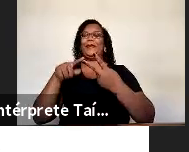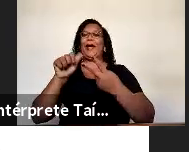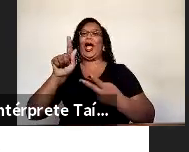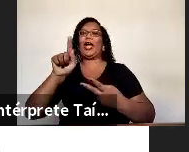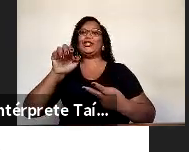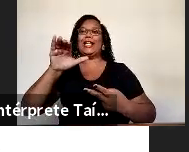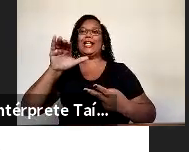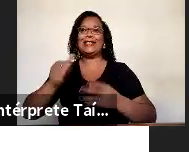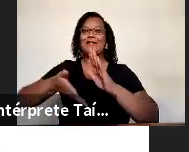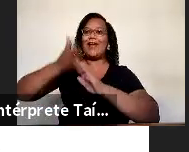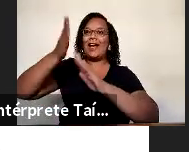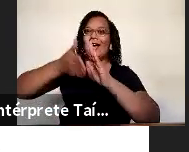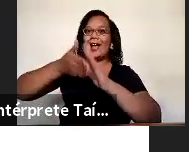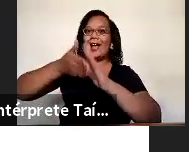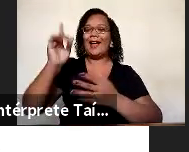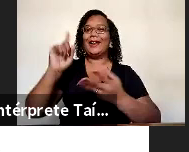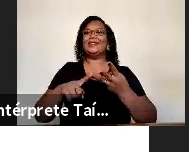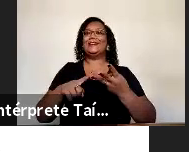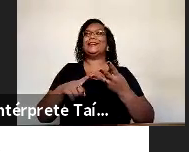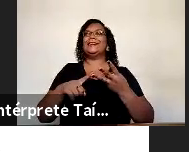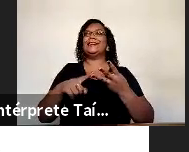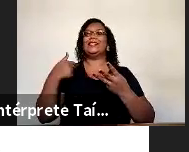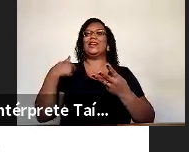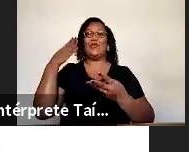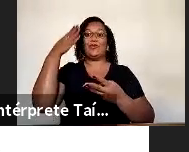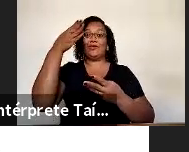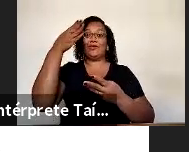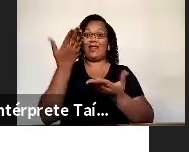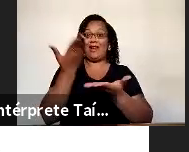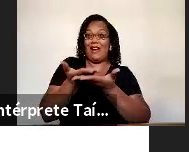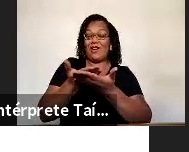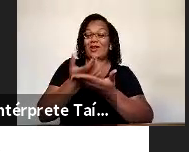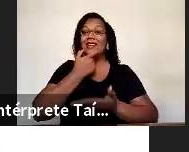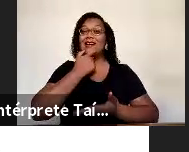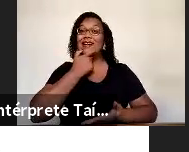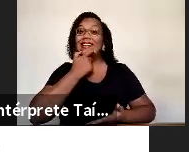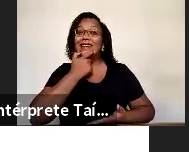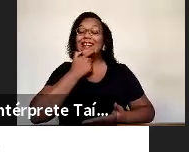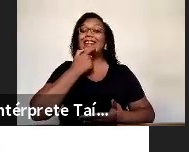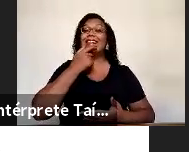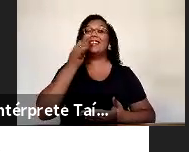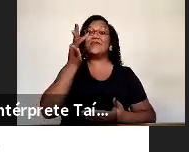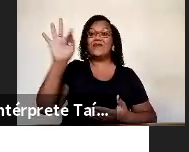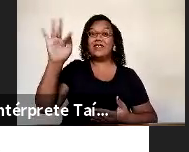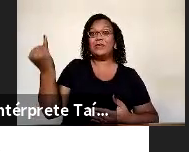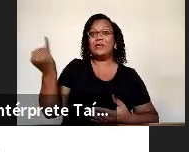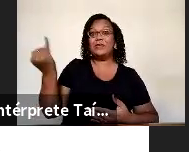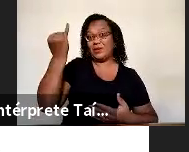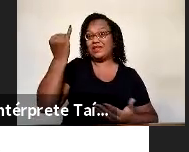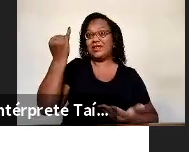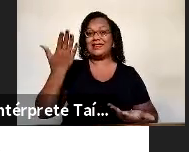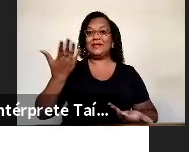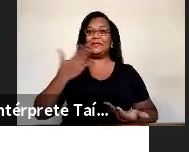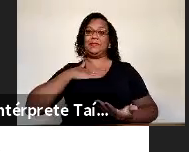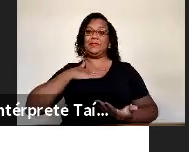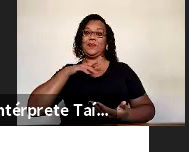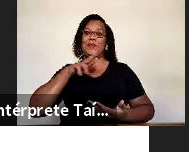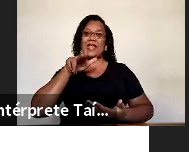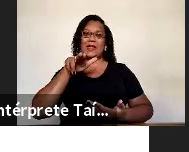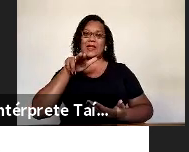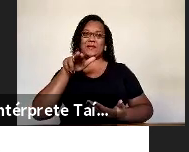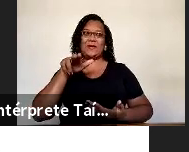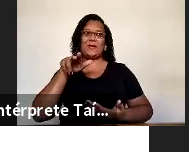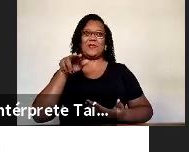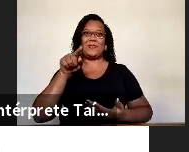would be valued. And then my sister, whom you all might know, Branca Viana, also